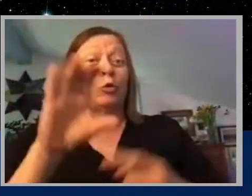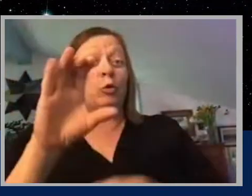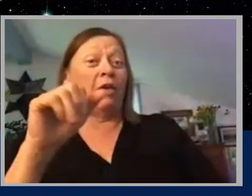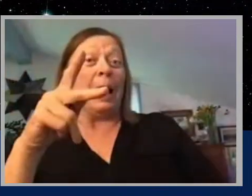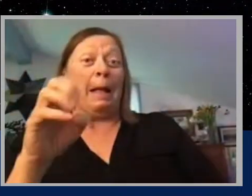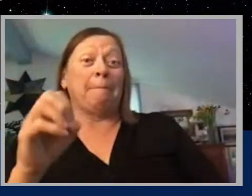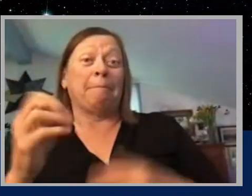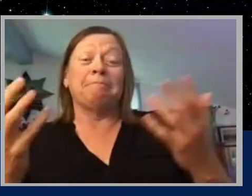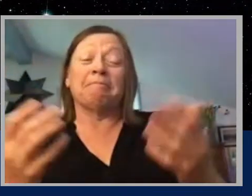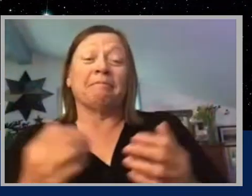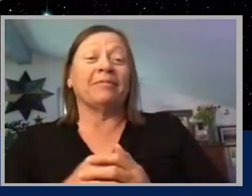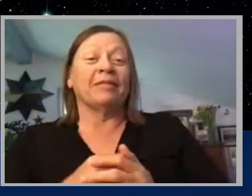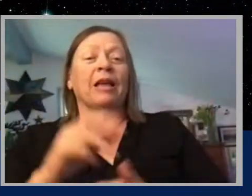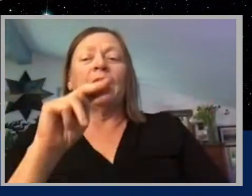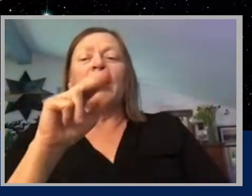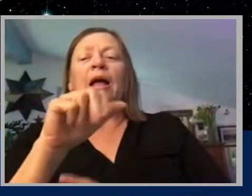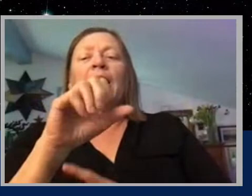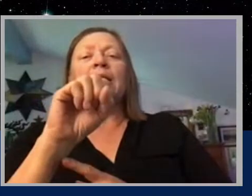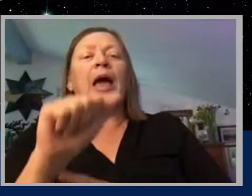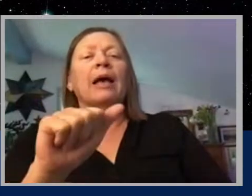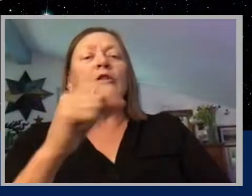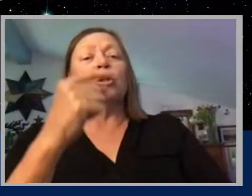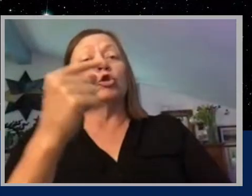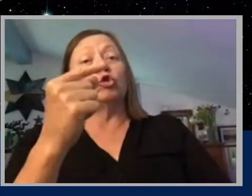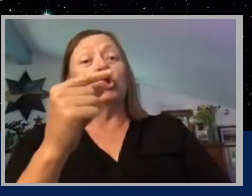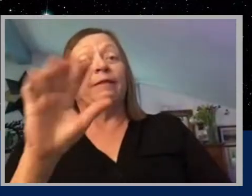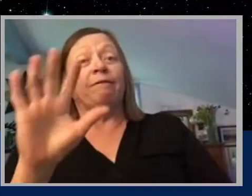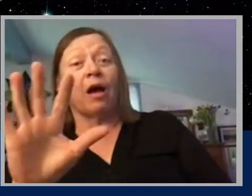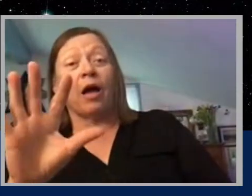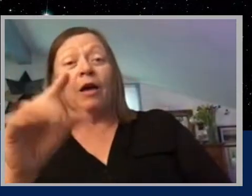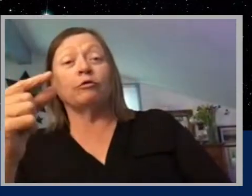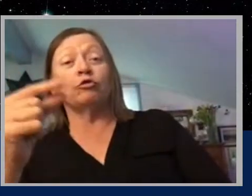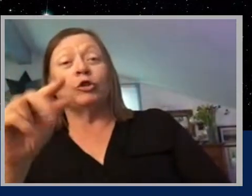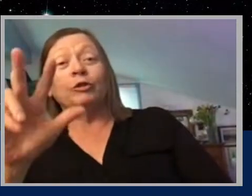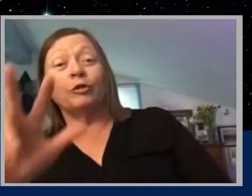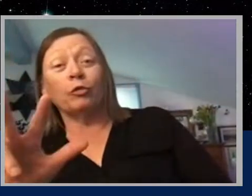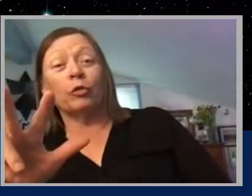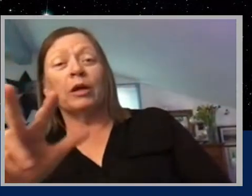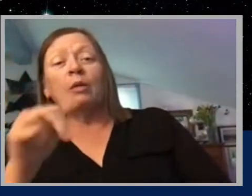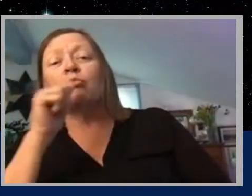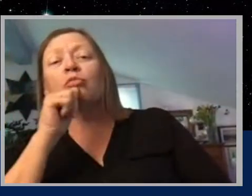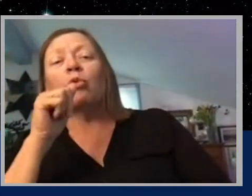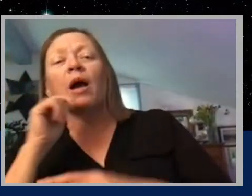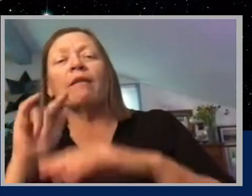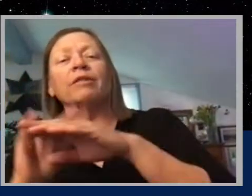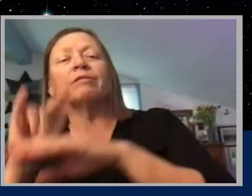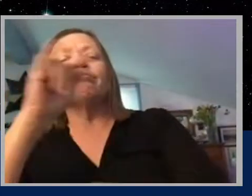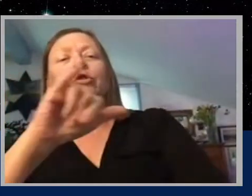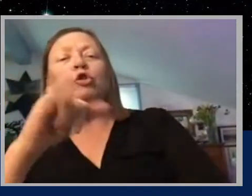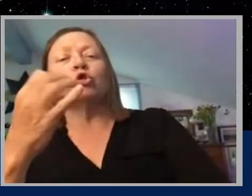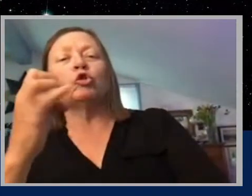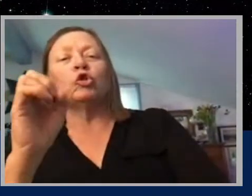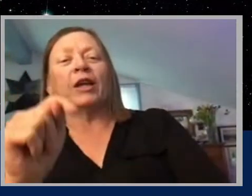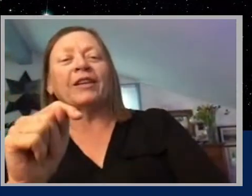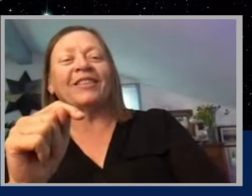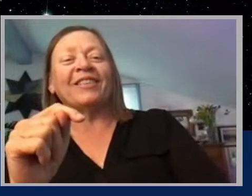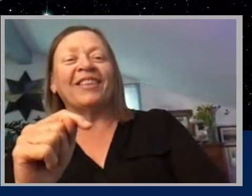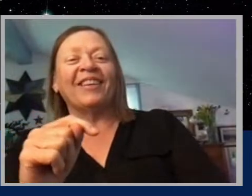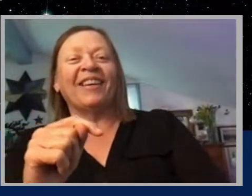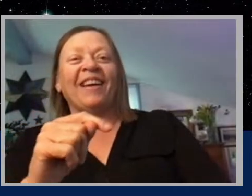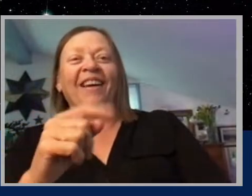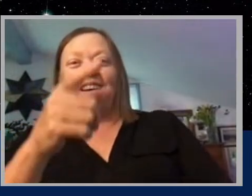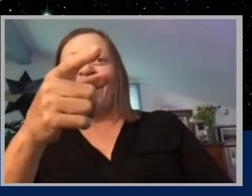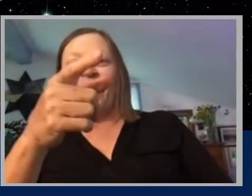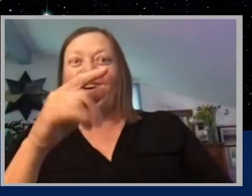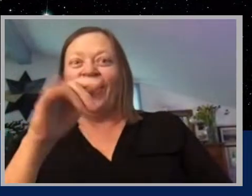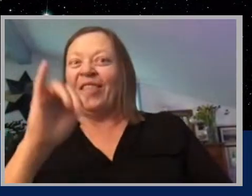NASA G5 or G3 private jet back home to Ellington, riding in style. They don't even have to fly themselves in like a trainer. Every now and then we're like, oh,